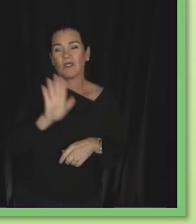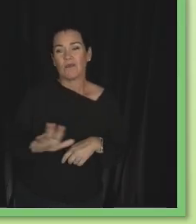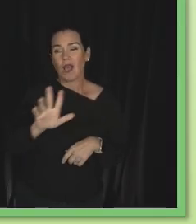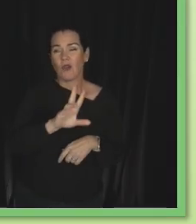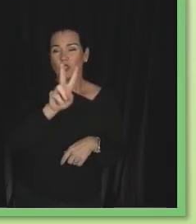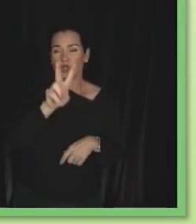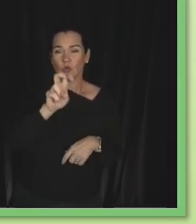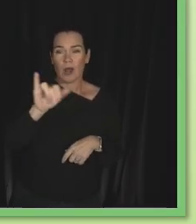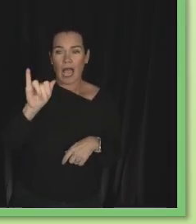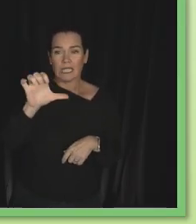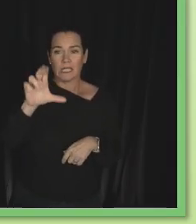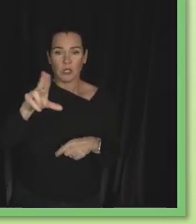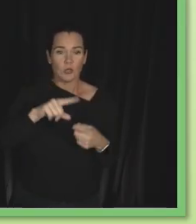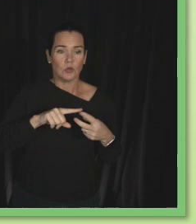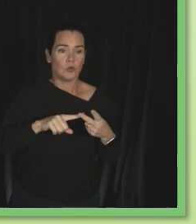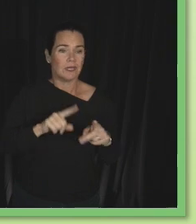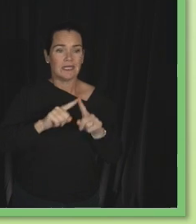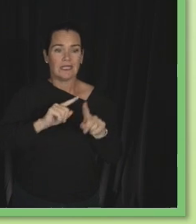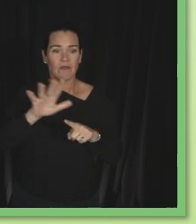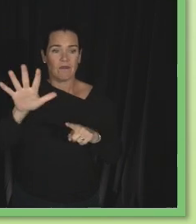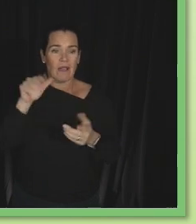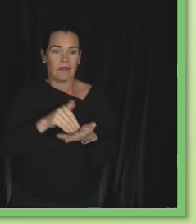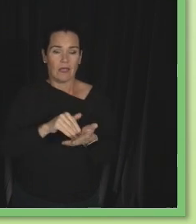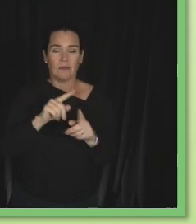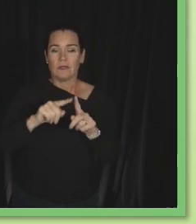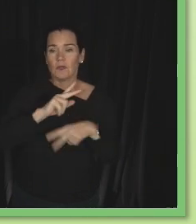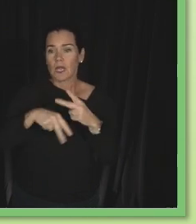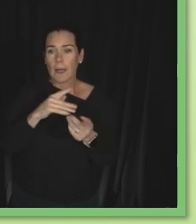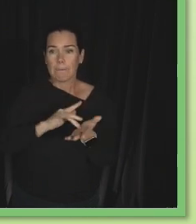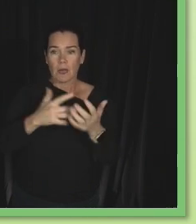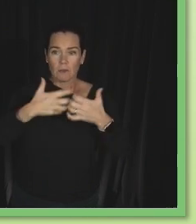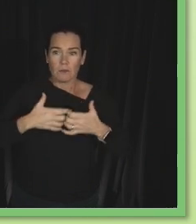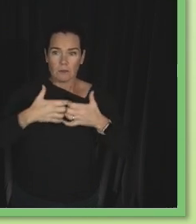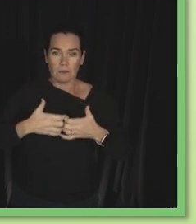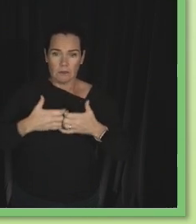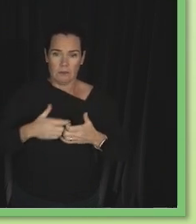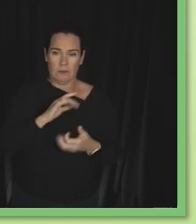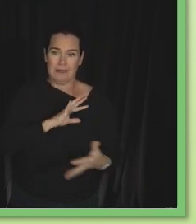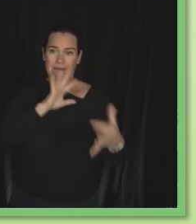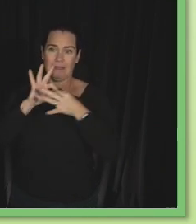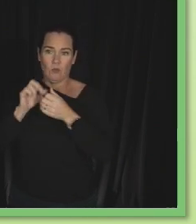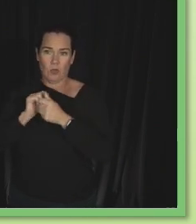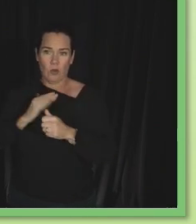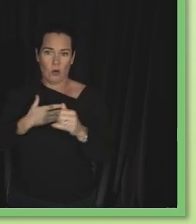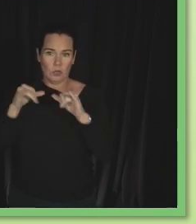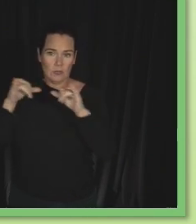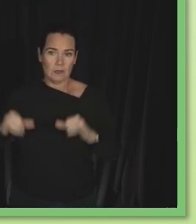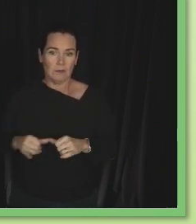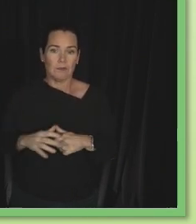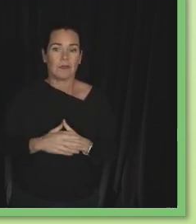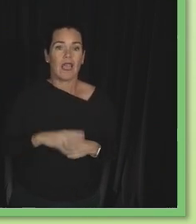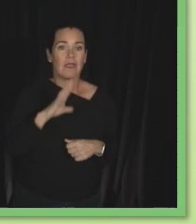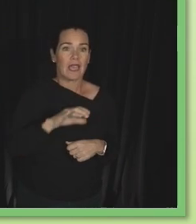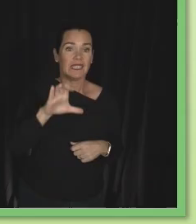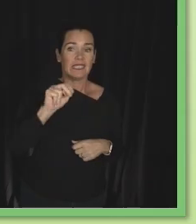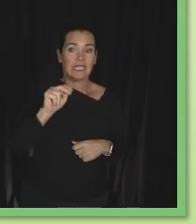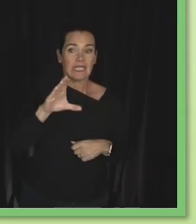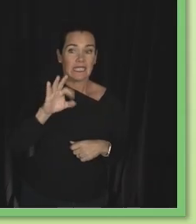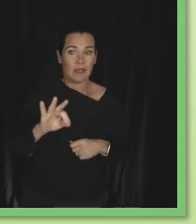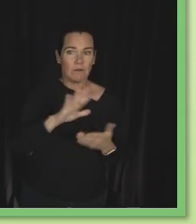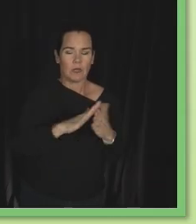from bedside monitors to cameras, all communicating to our edge servers. This is where the CNCF reliability comes into